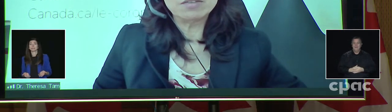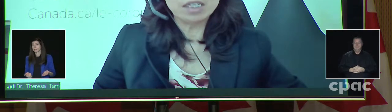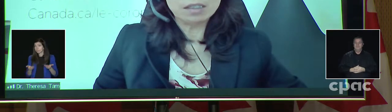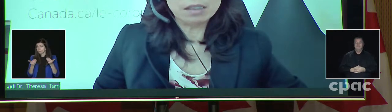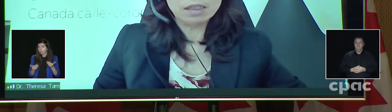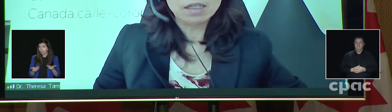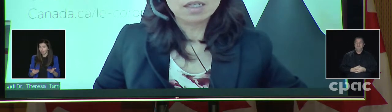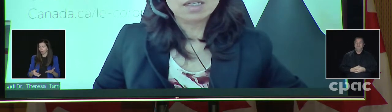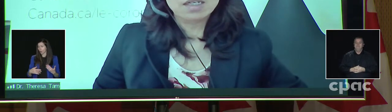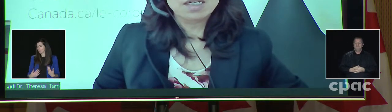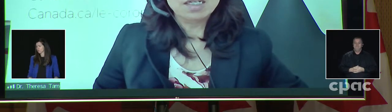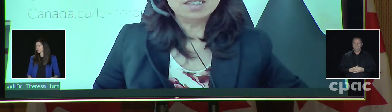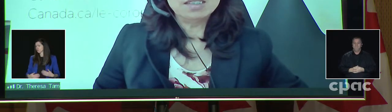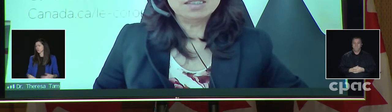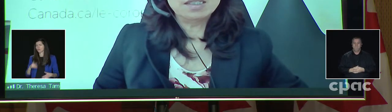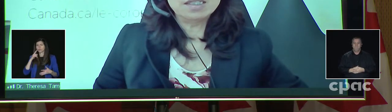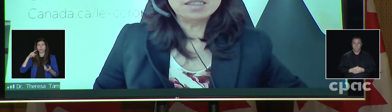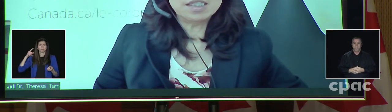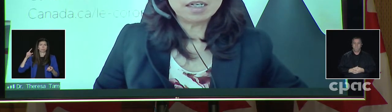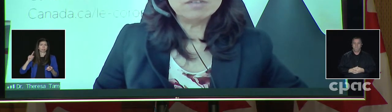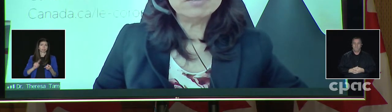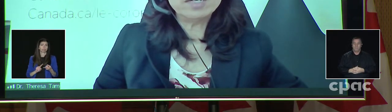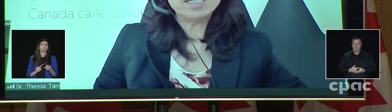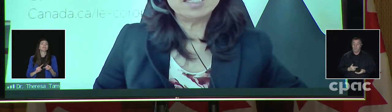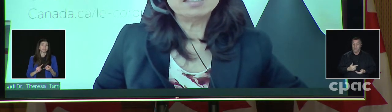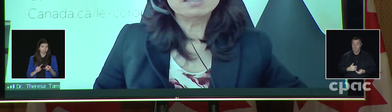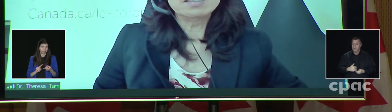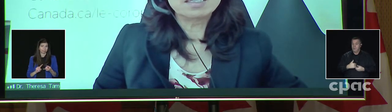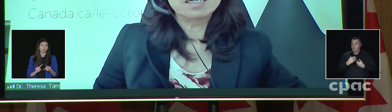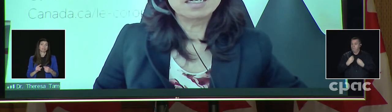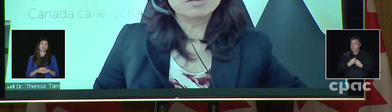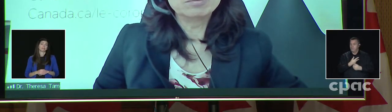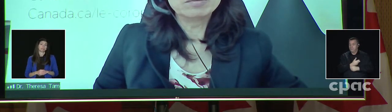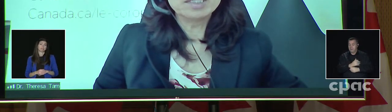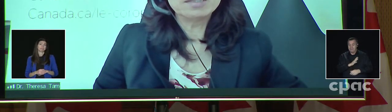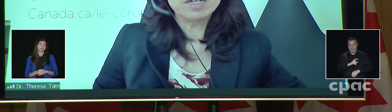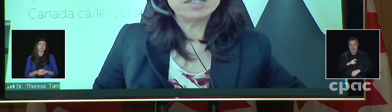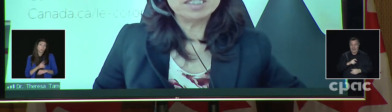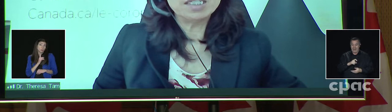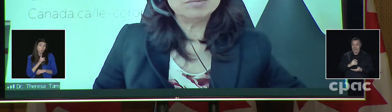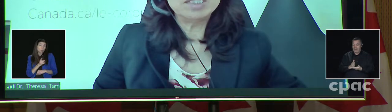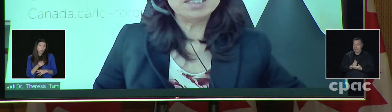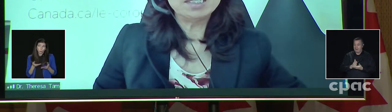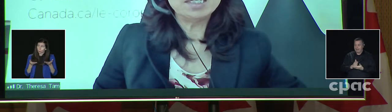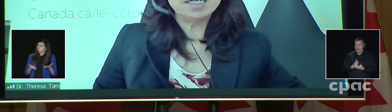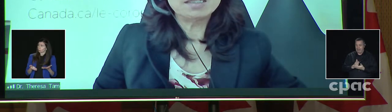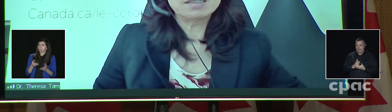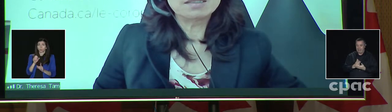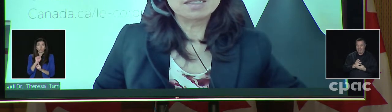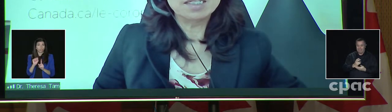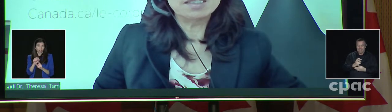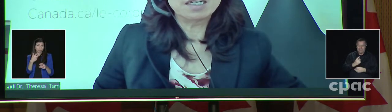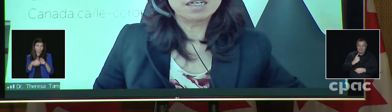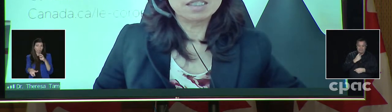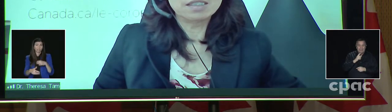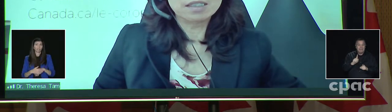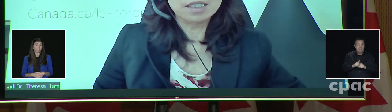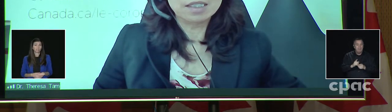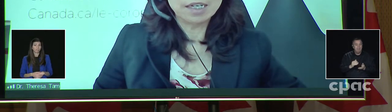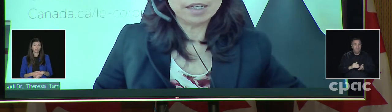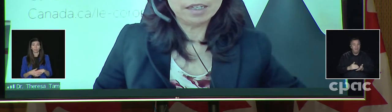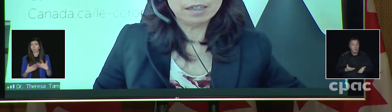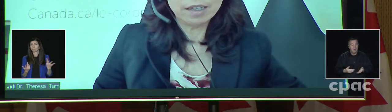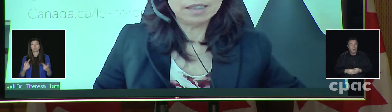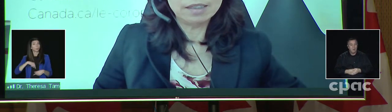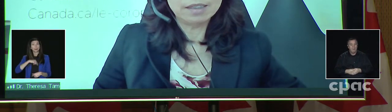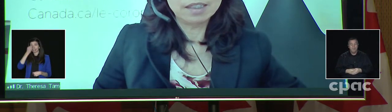has given us. It is tough, and this virus keeps dealing us the next card in the